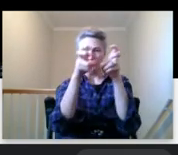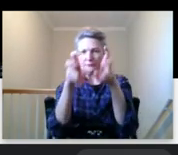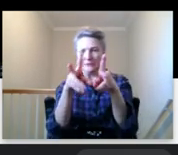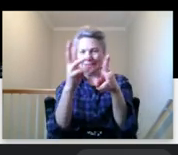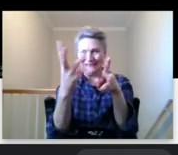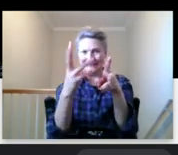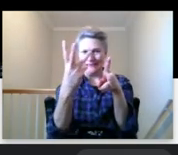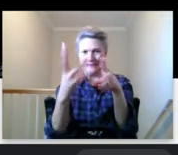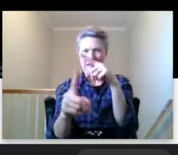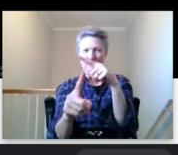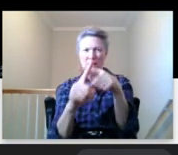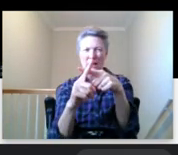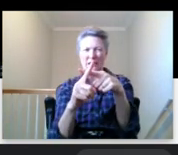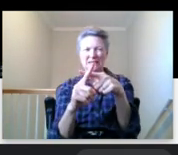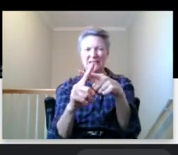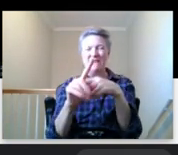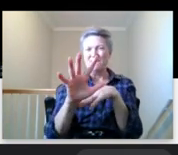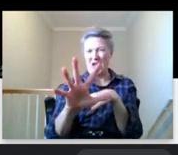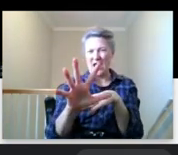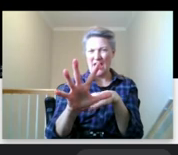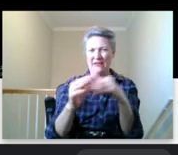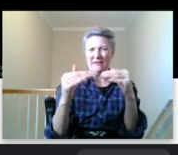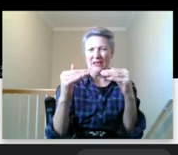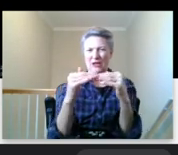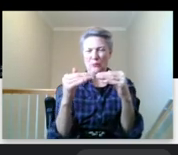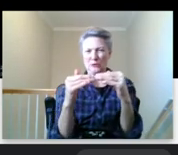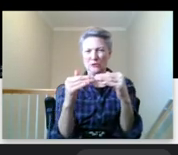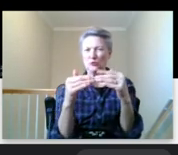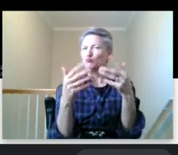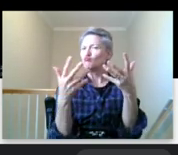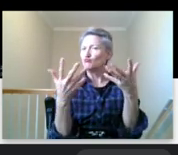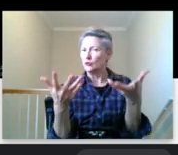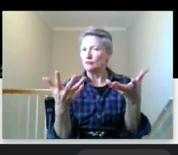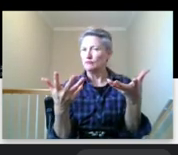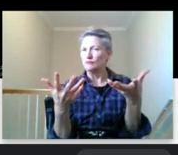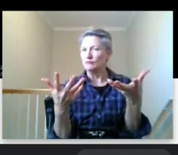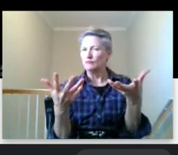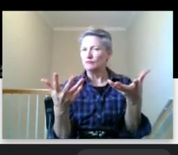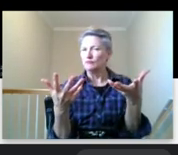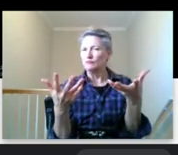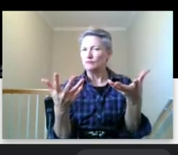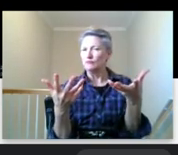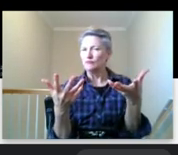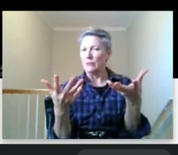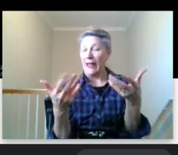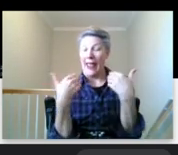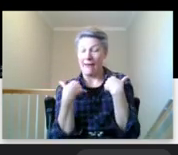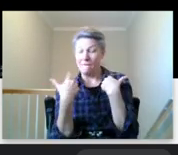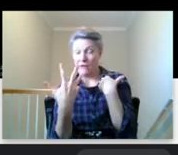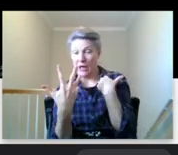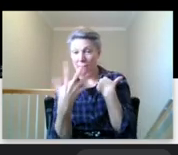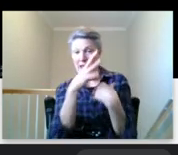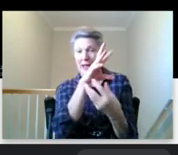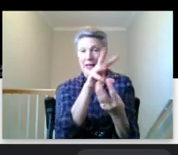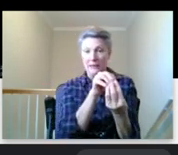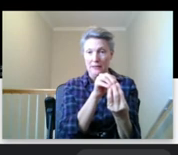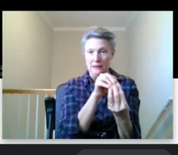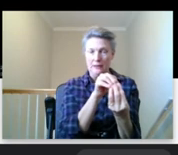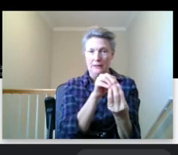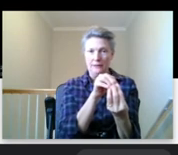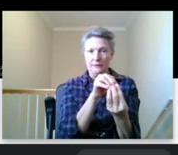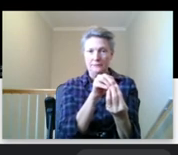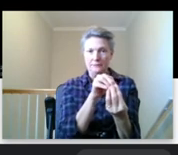ounces over here. But I already have that 5, which I can't forget about, right? Just like when we're grouping 10, if I already have 5, I would add that 10 to